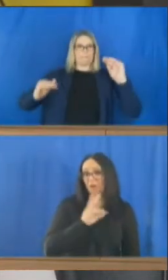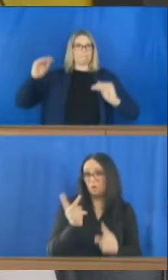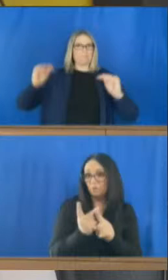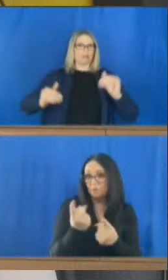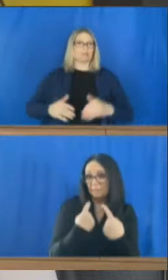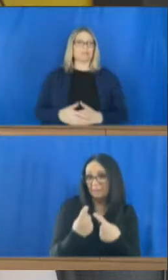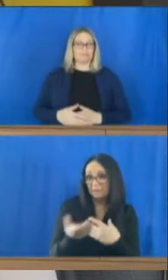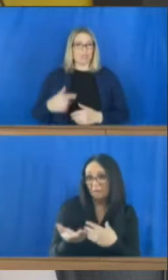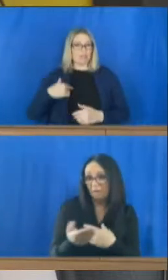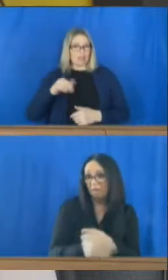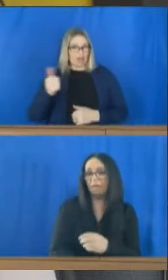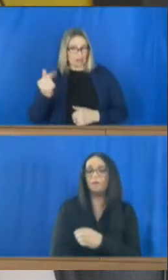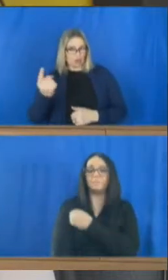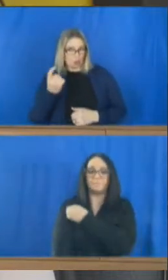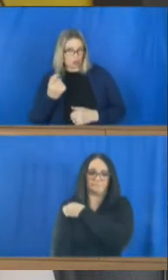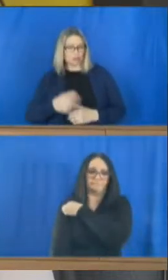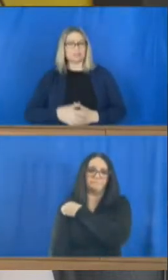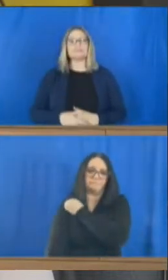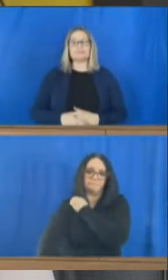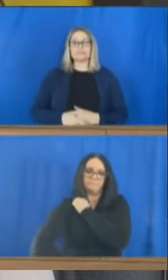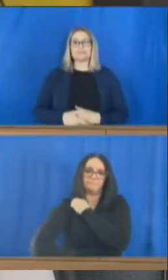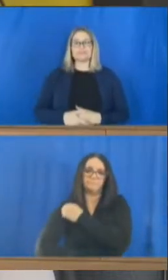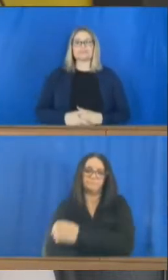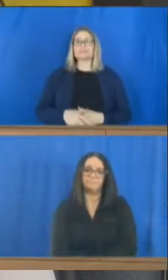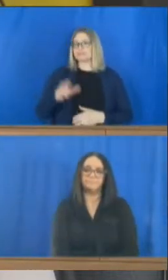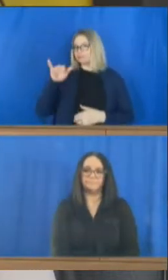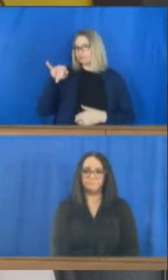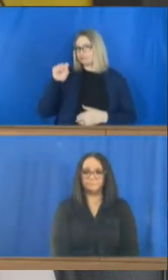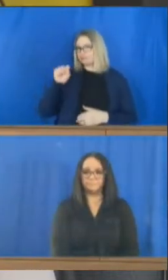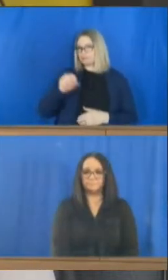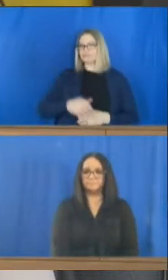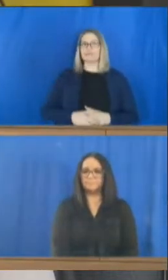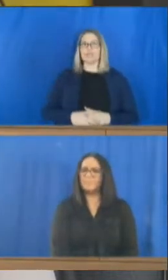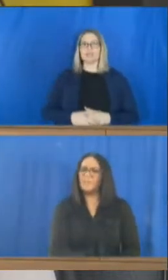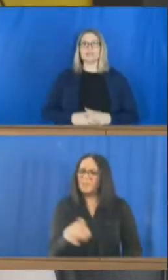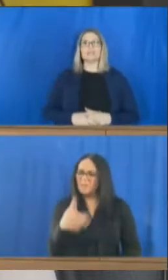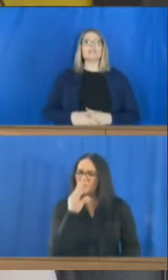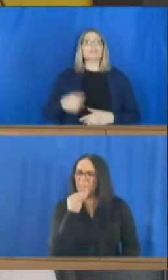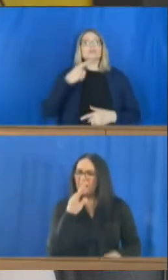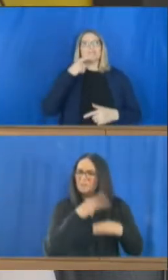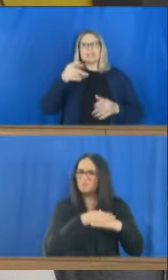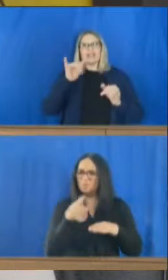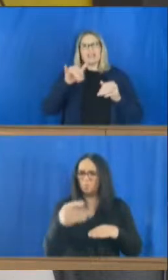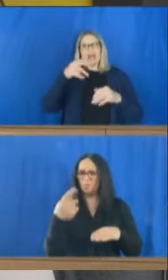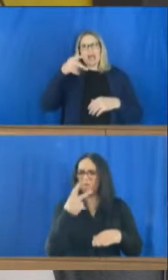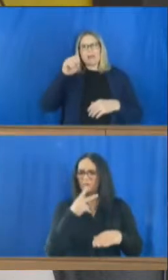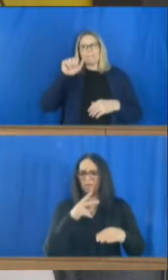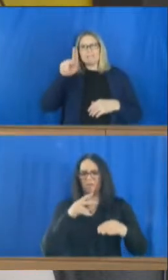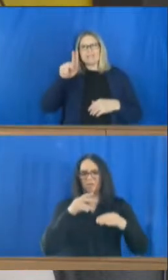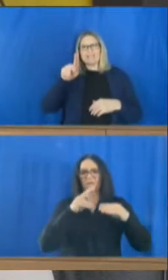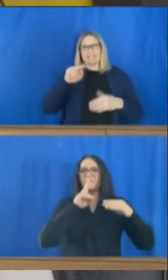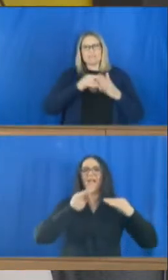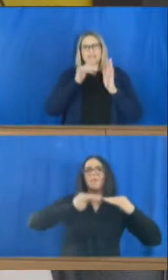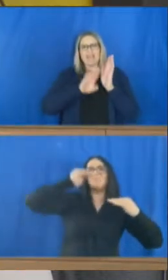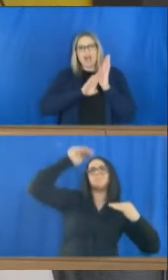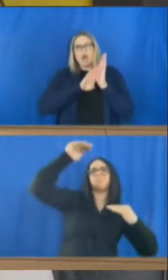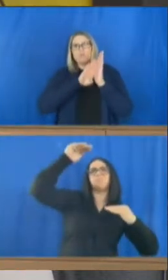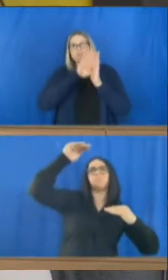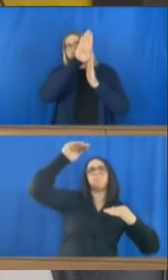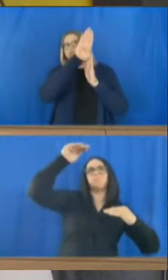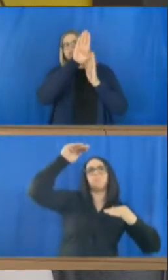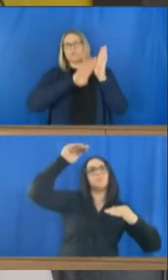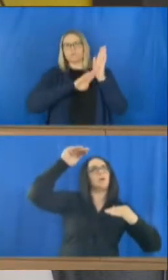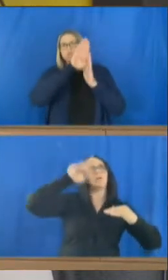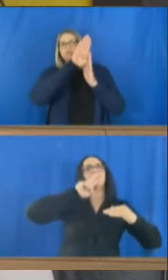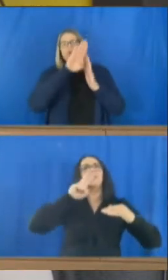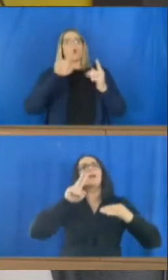be. Well, we are expecting the peak to be around the middle of February, but these are just projections and